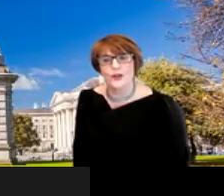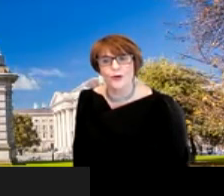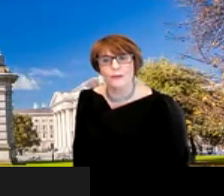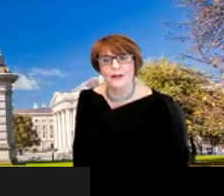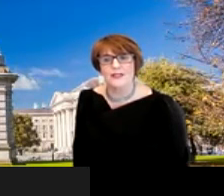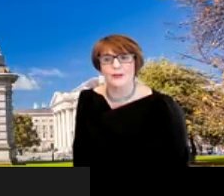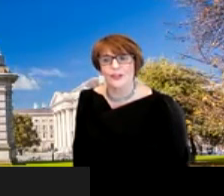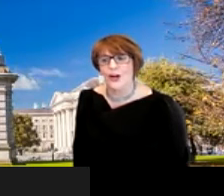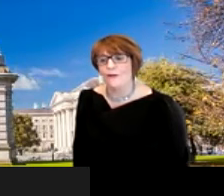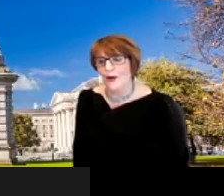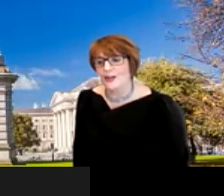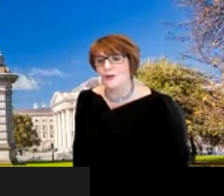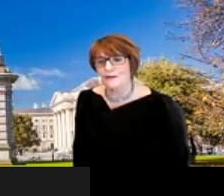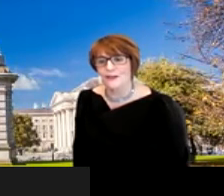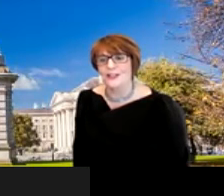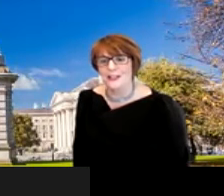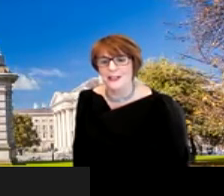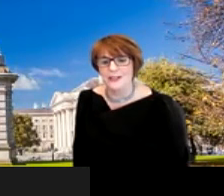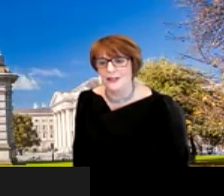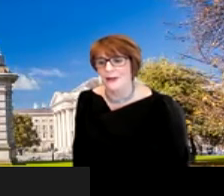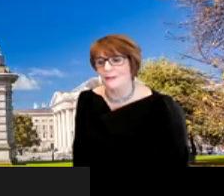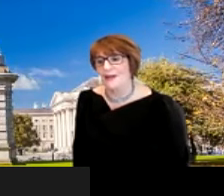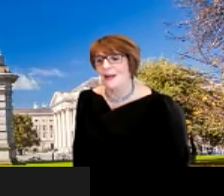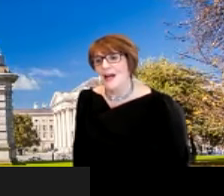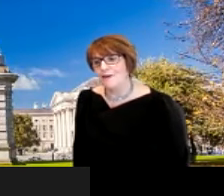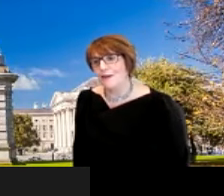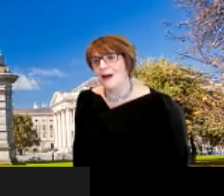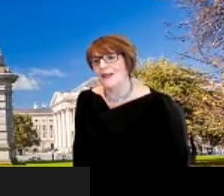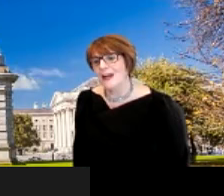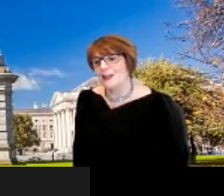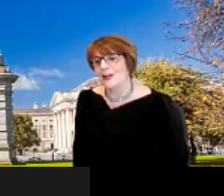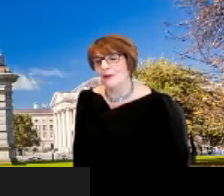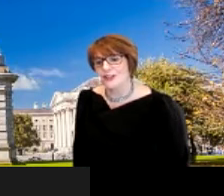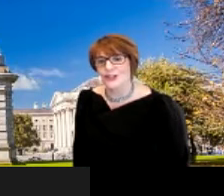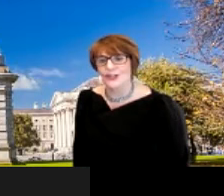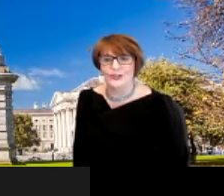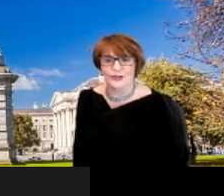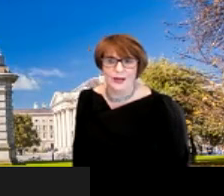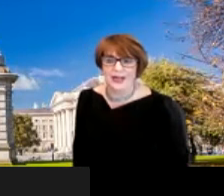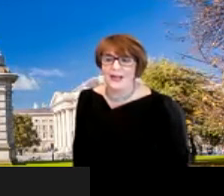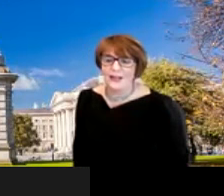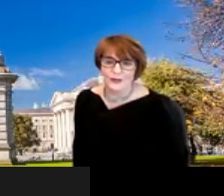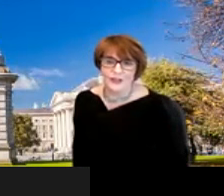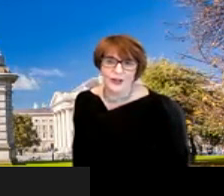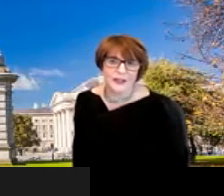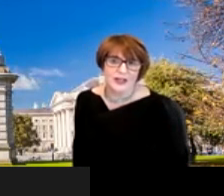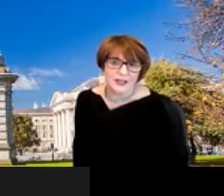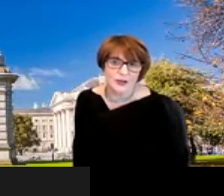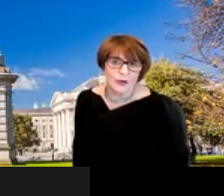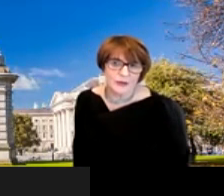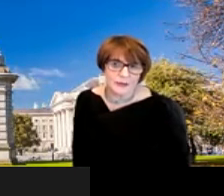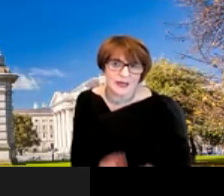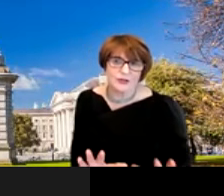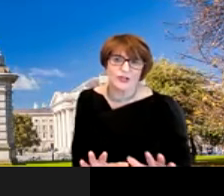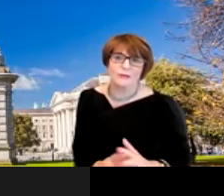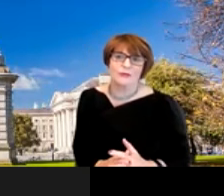is no replacement for actually physically meeting people. And for many healthcare practitioners as well, there is nothing, you know,